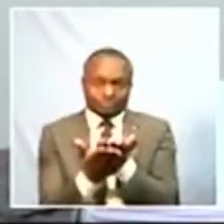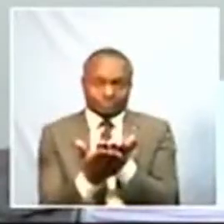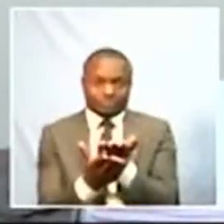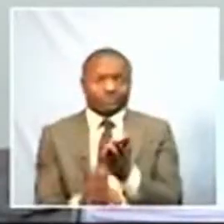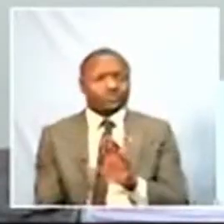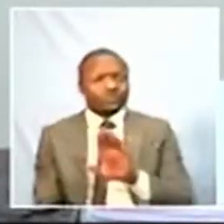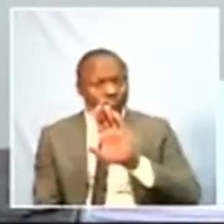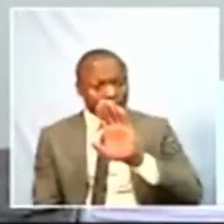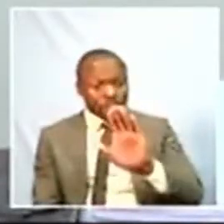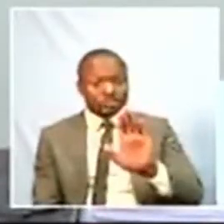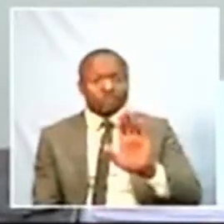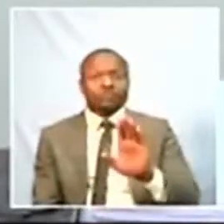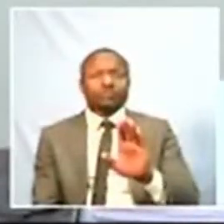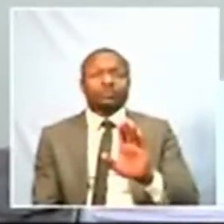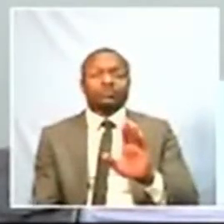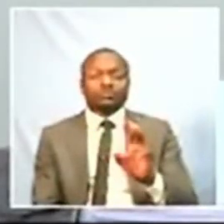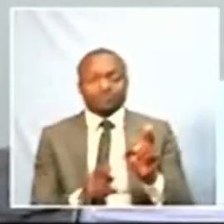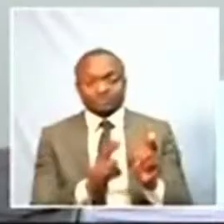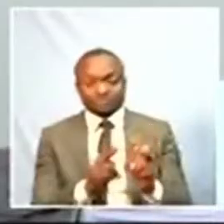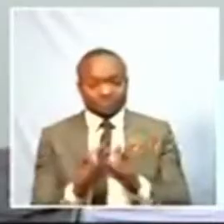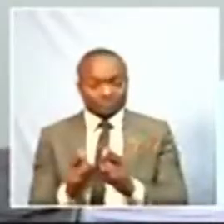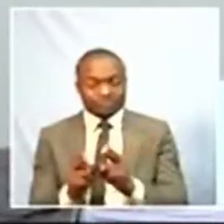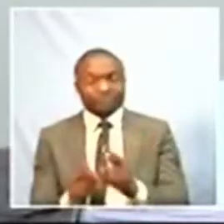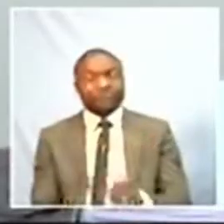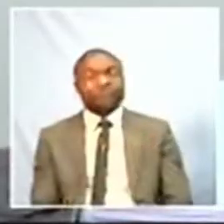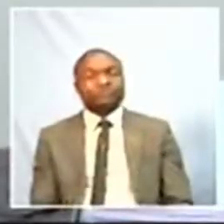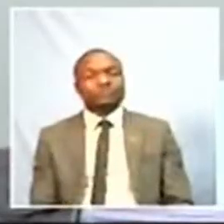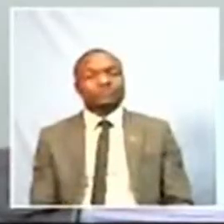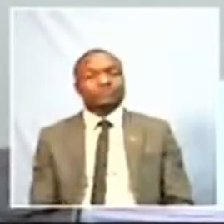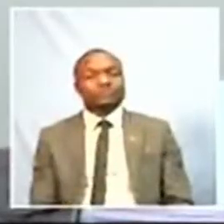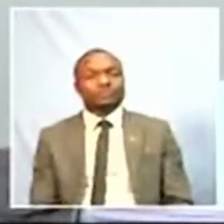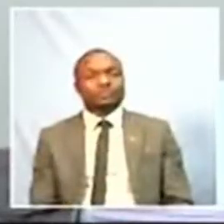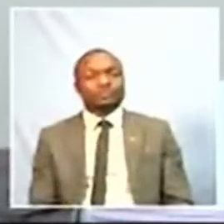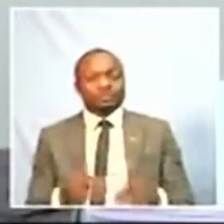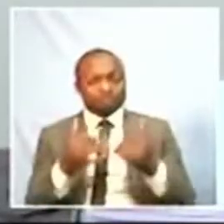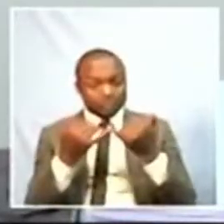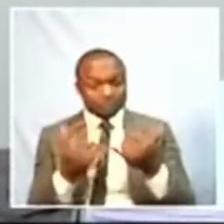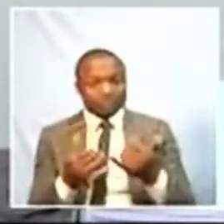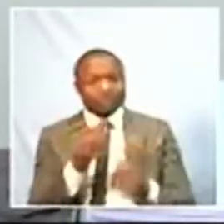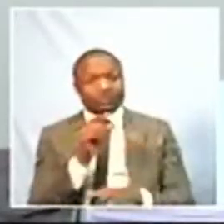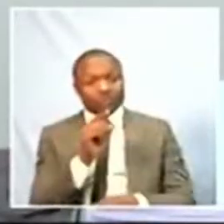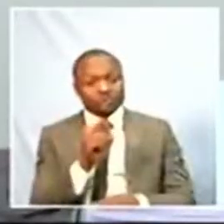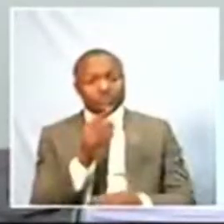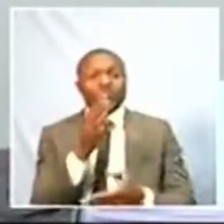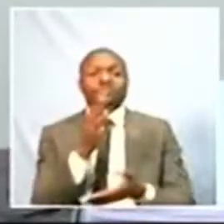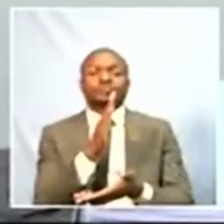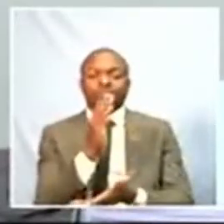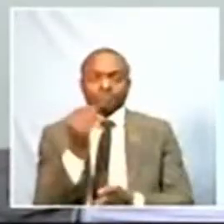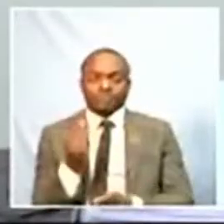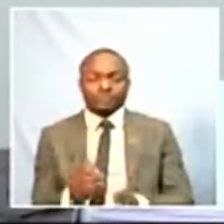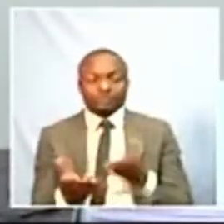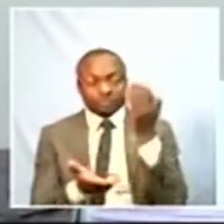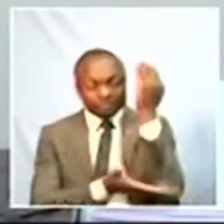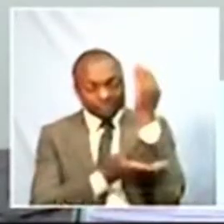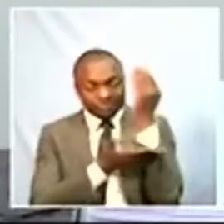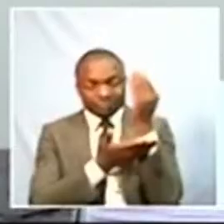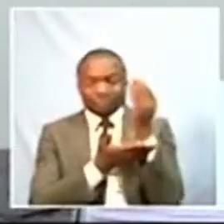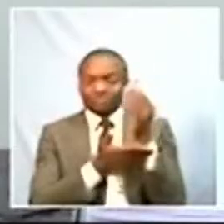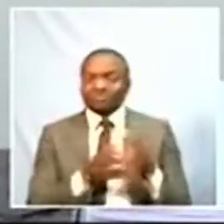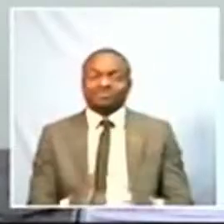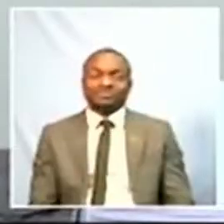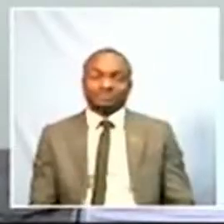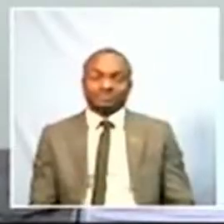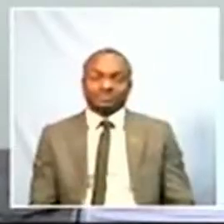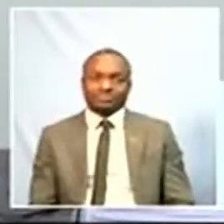your response or the remedy that you are putting to say no, you are now intensifying, that is immaterial. It doesn't hold,